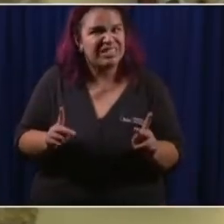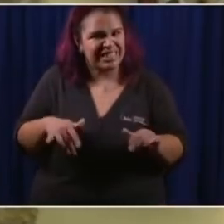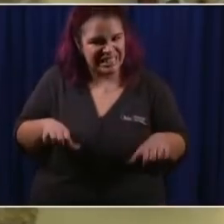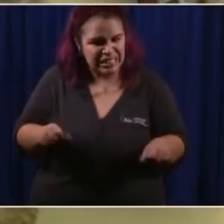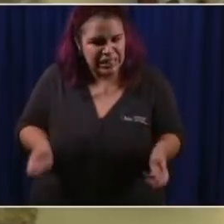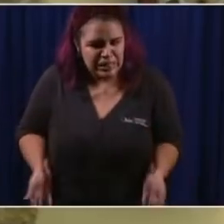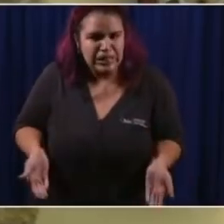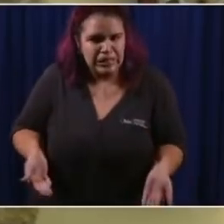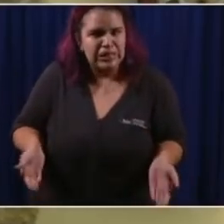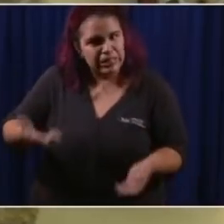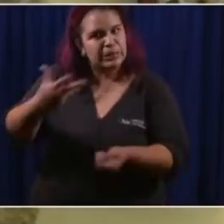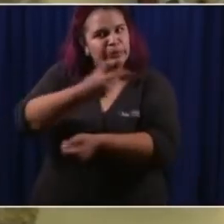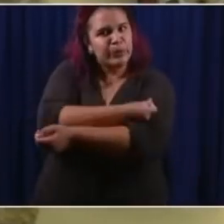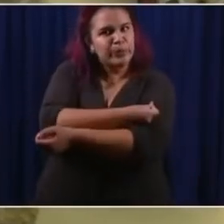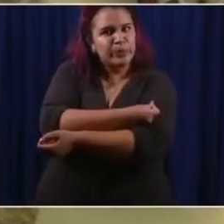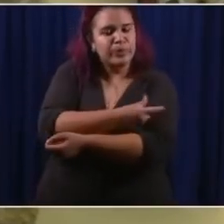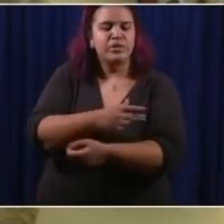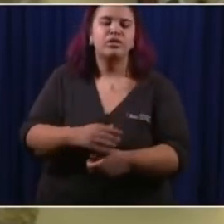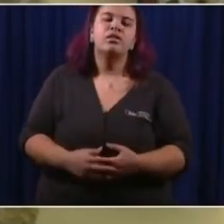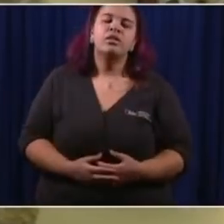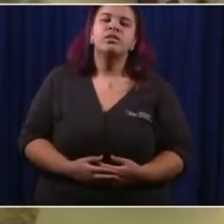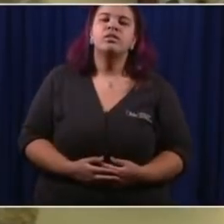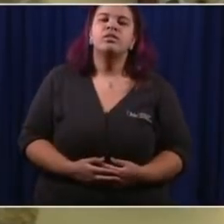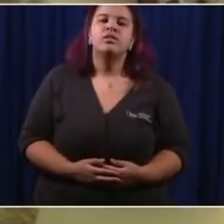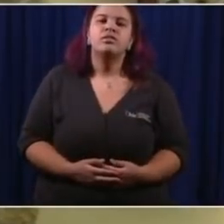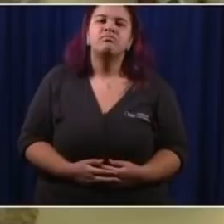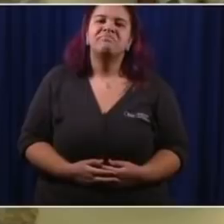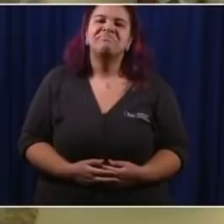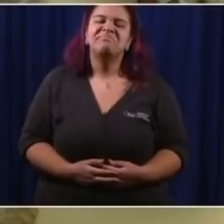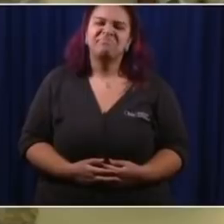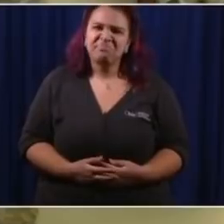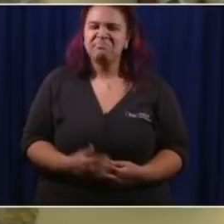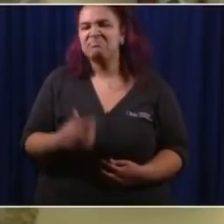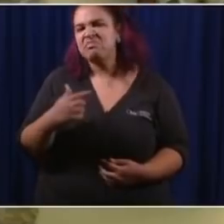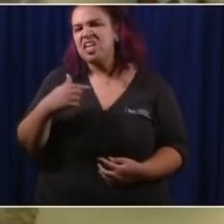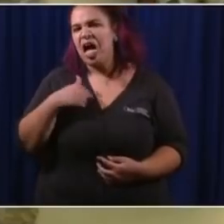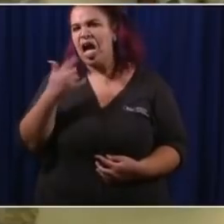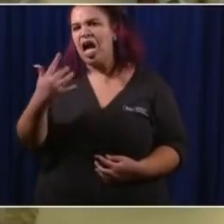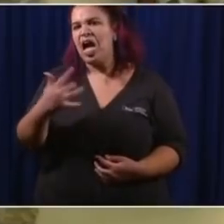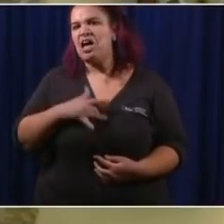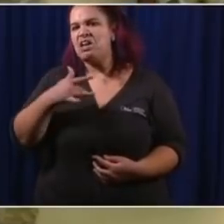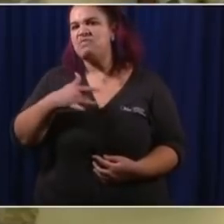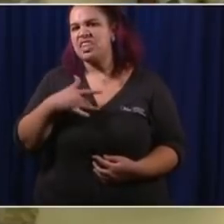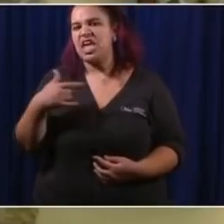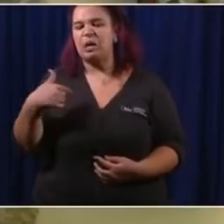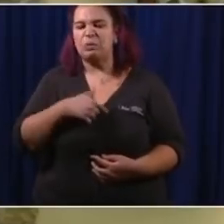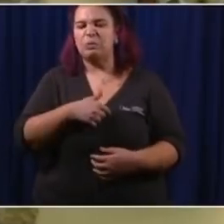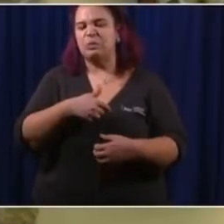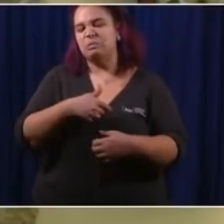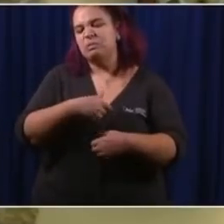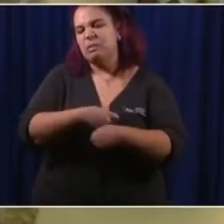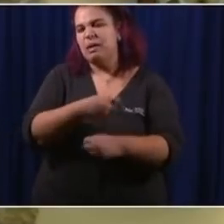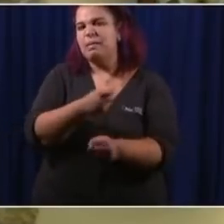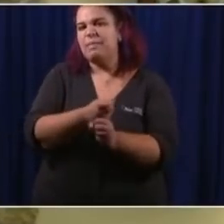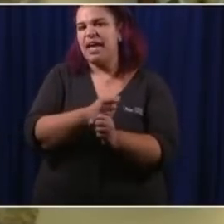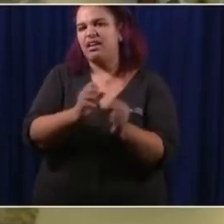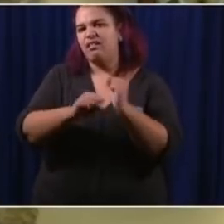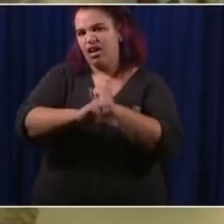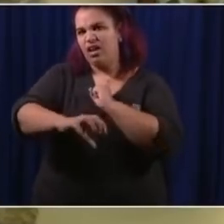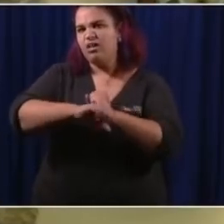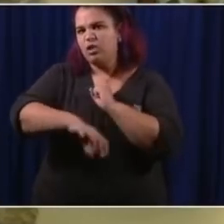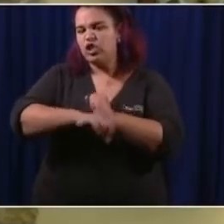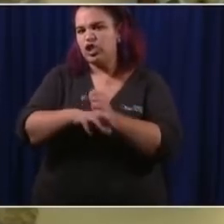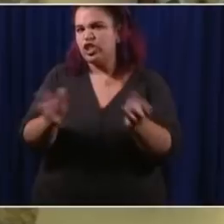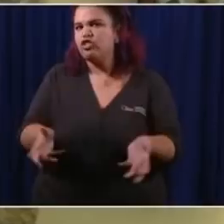Encouraging them to do that. You're going to see us, probably with a media campaign of some sort to do that because it's so very, very important.